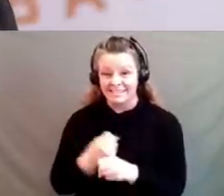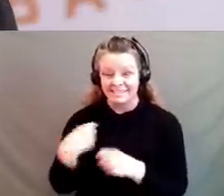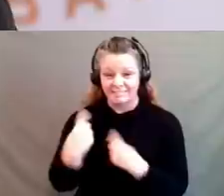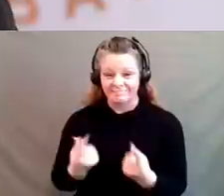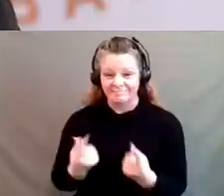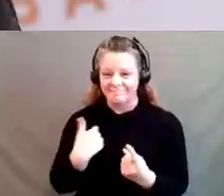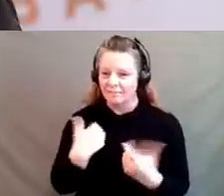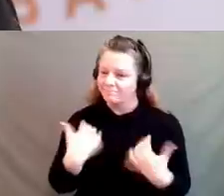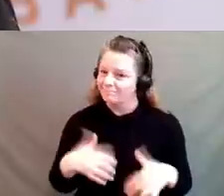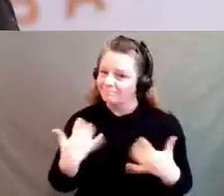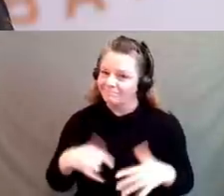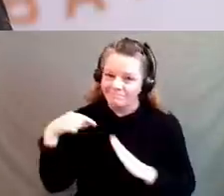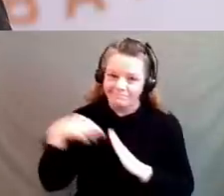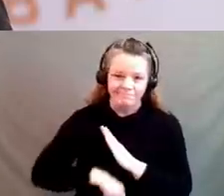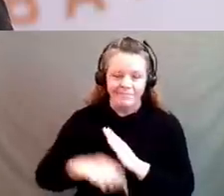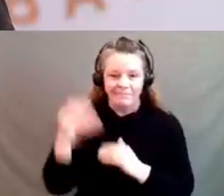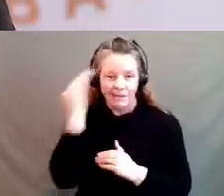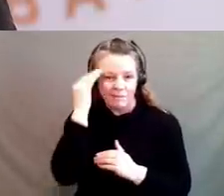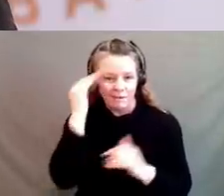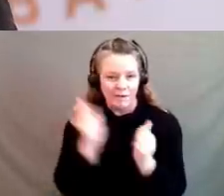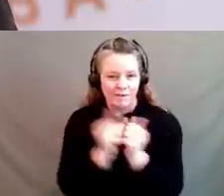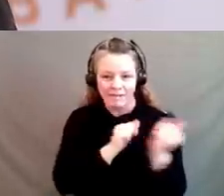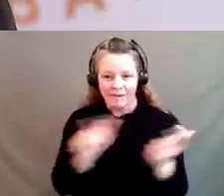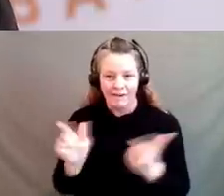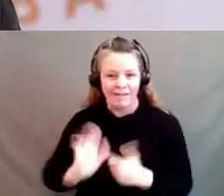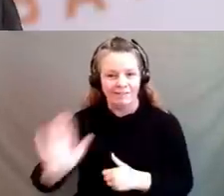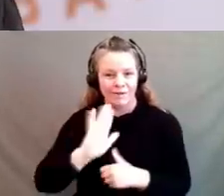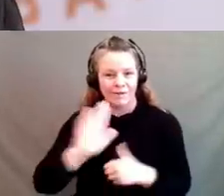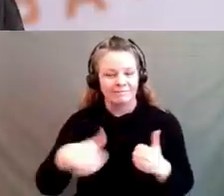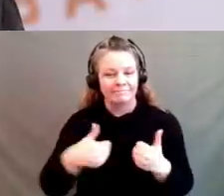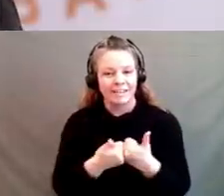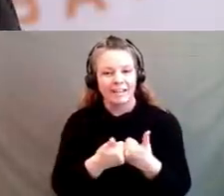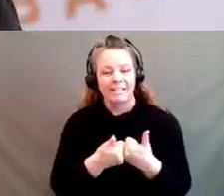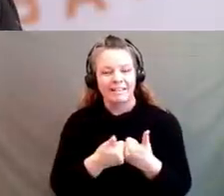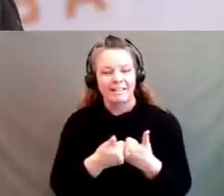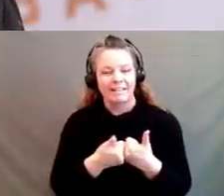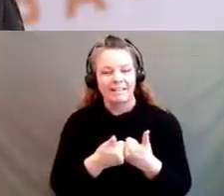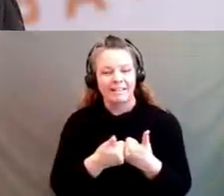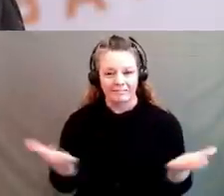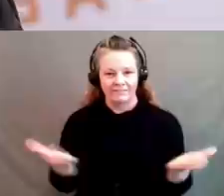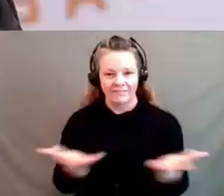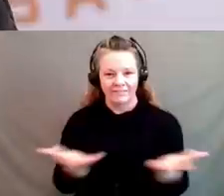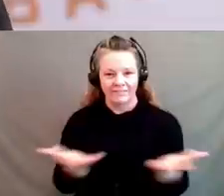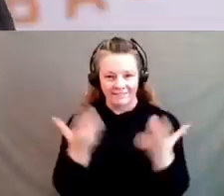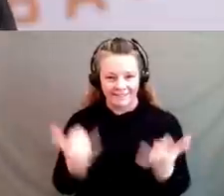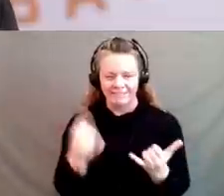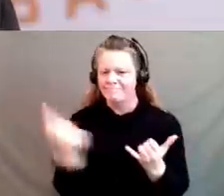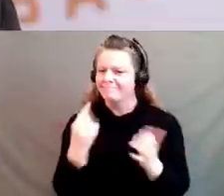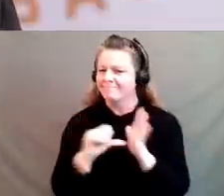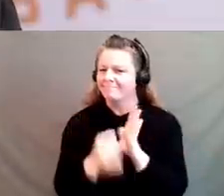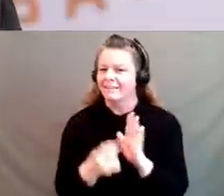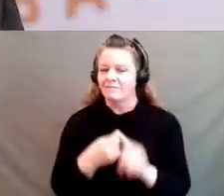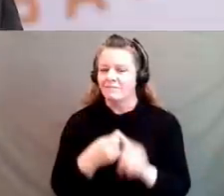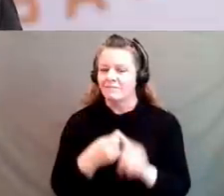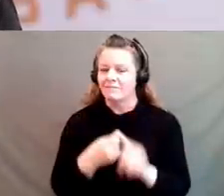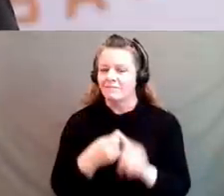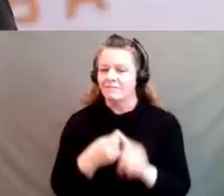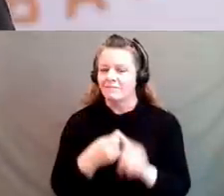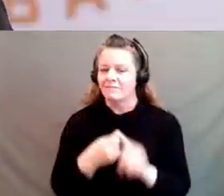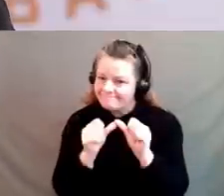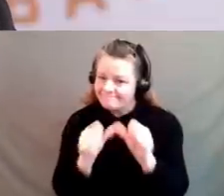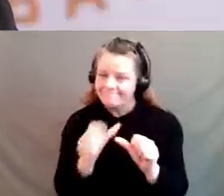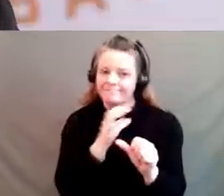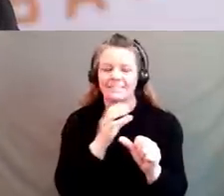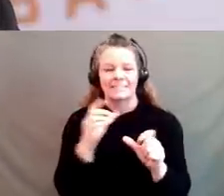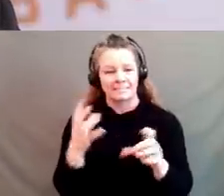the challenges you all face to get to this point, and I'm always impressed by the perseverance and determination it takes to get to